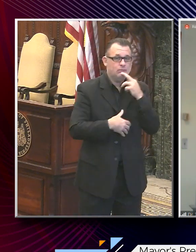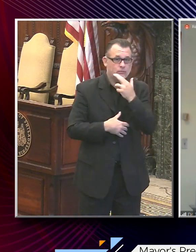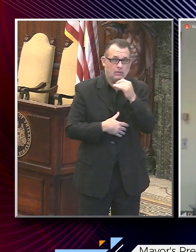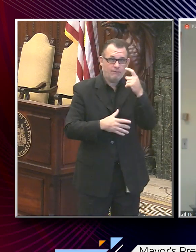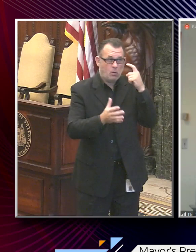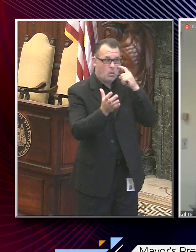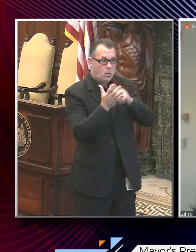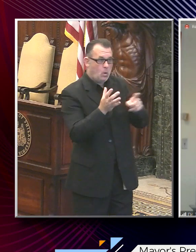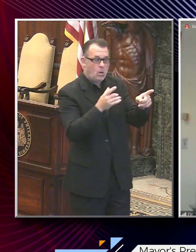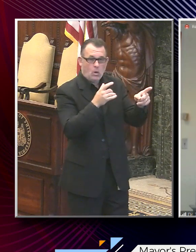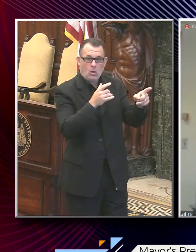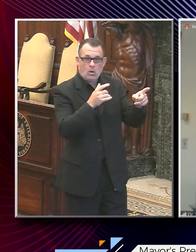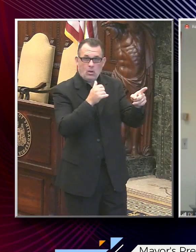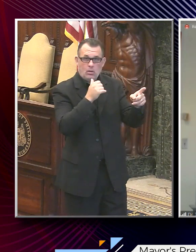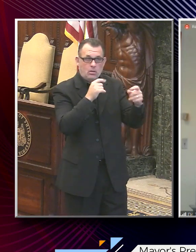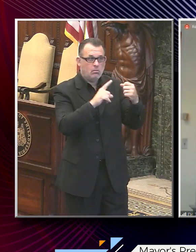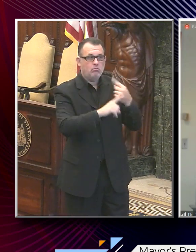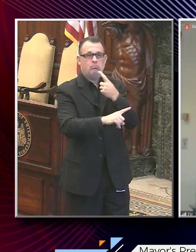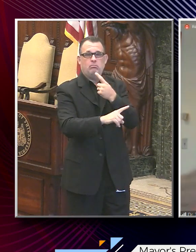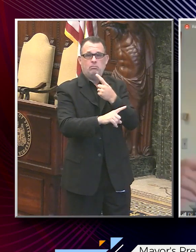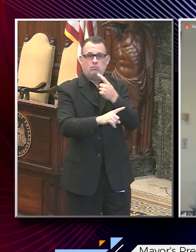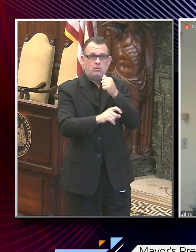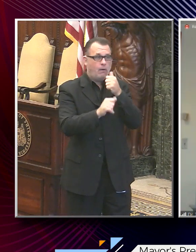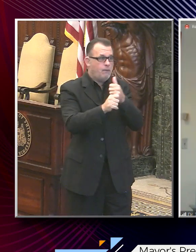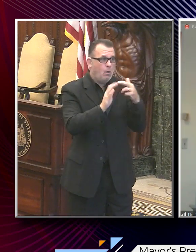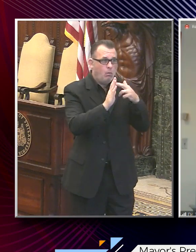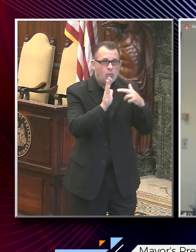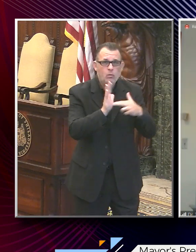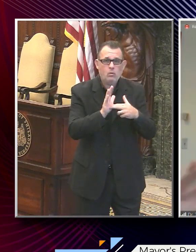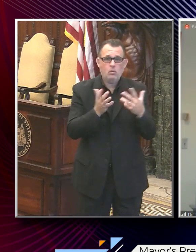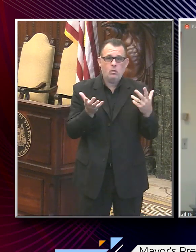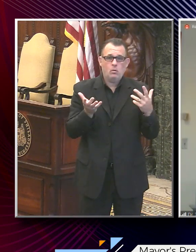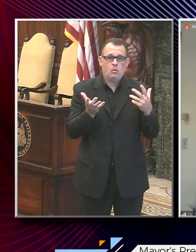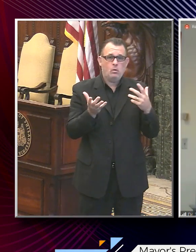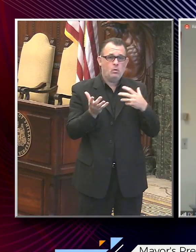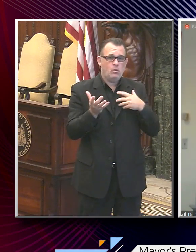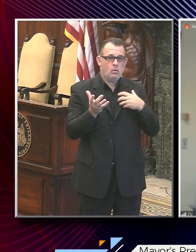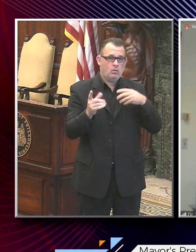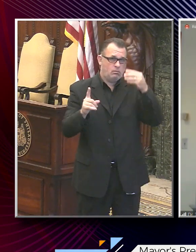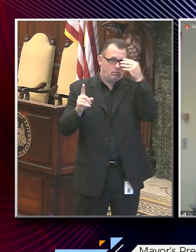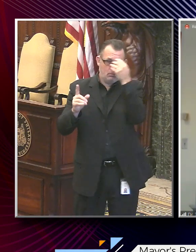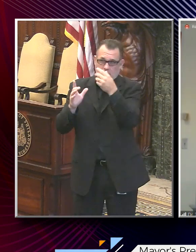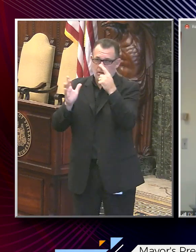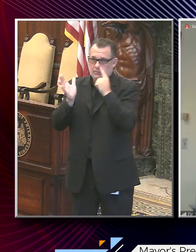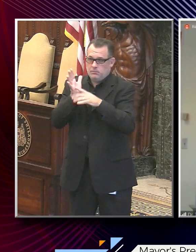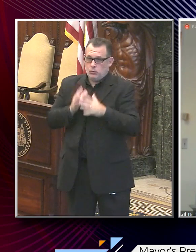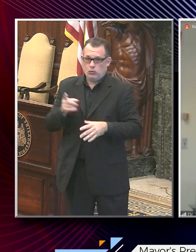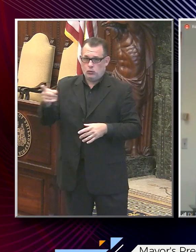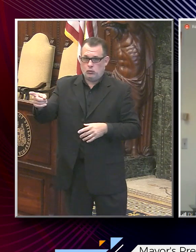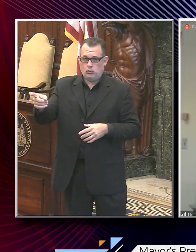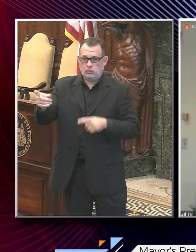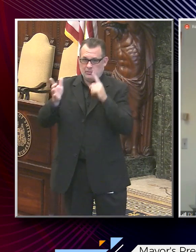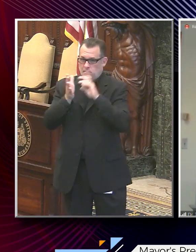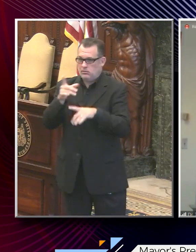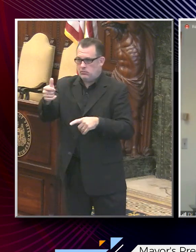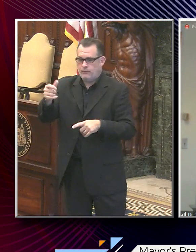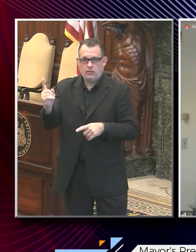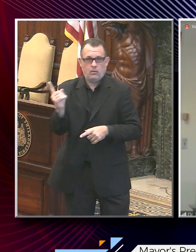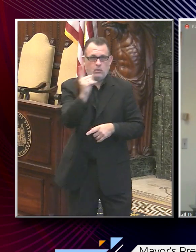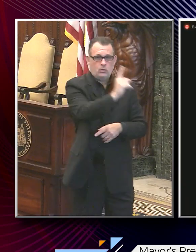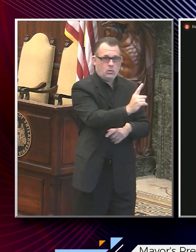does appear to be out of line or inappropriate, then they can pass that information on to an inspector who can then go and do a complaint-based inspection for that